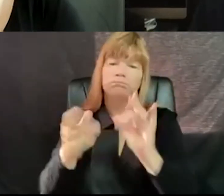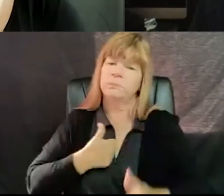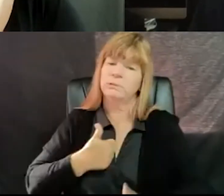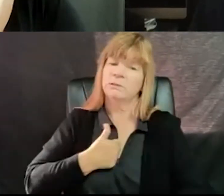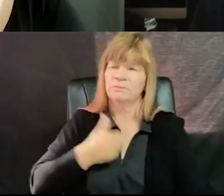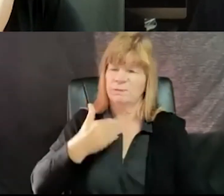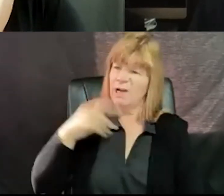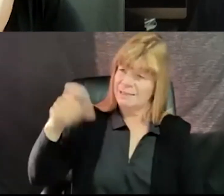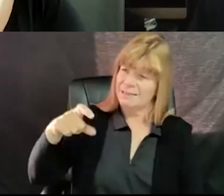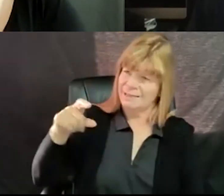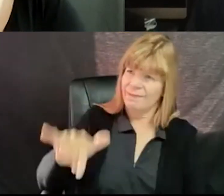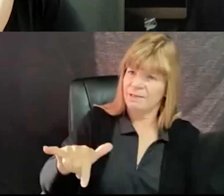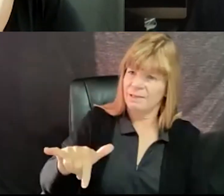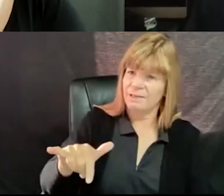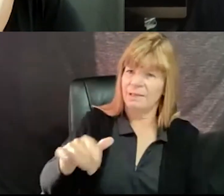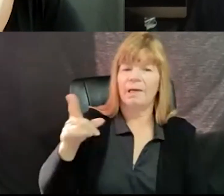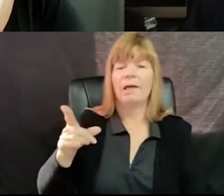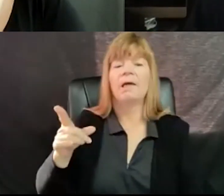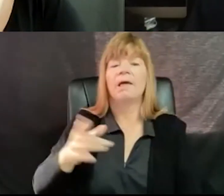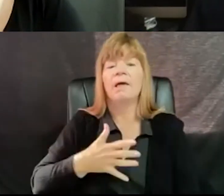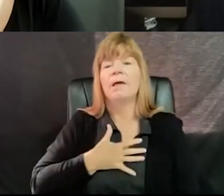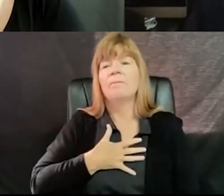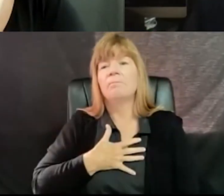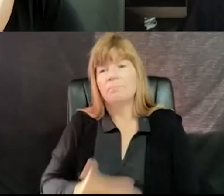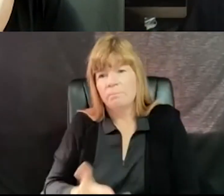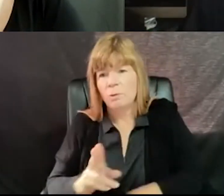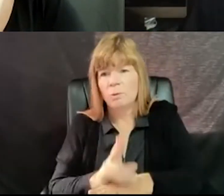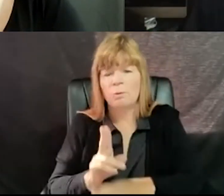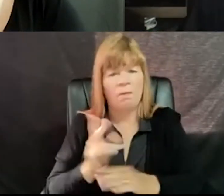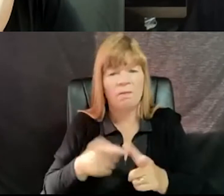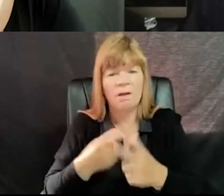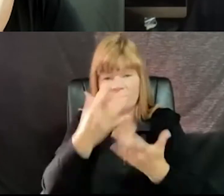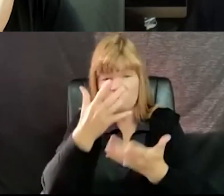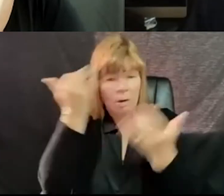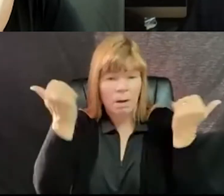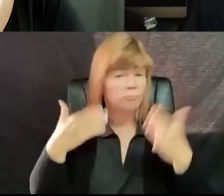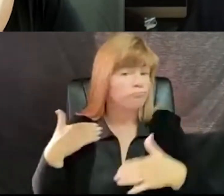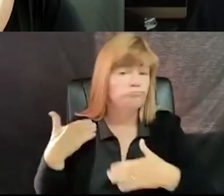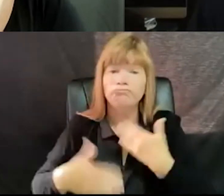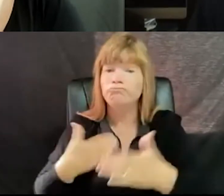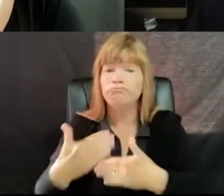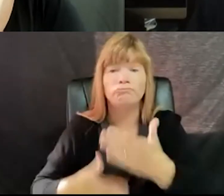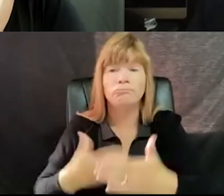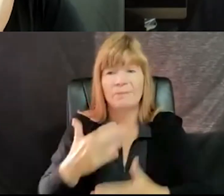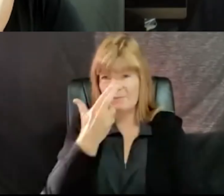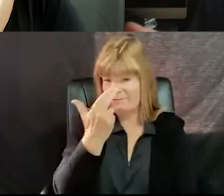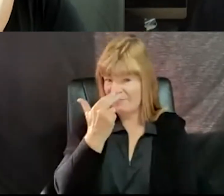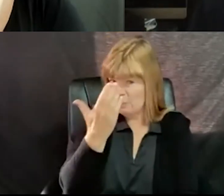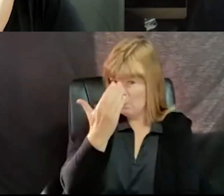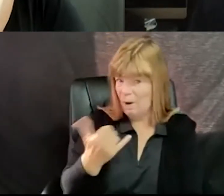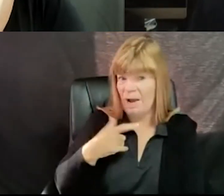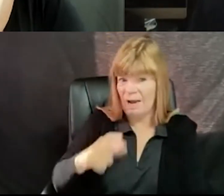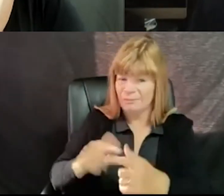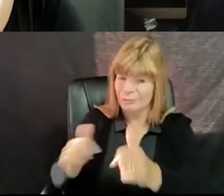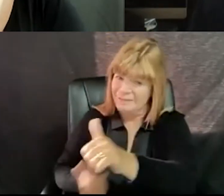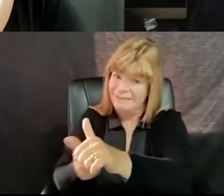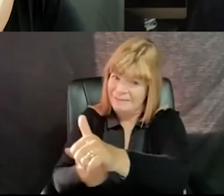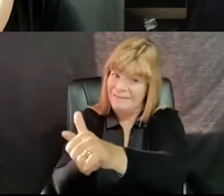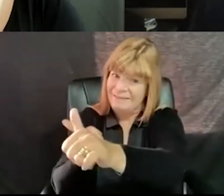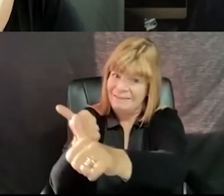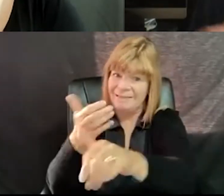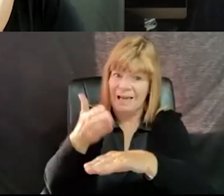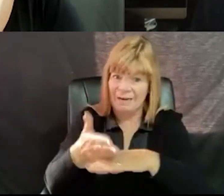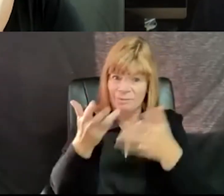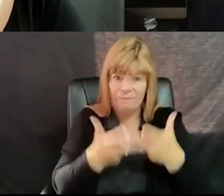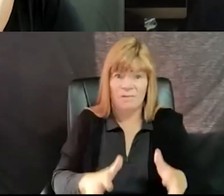this. And he wore it, and then he forgot all about it. It was funny because I had to chase after him after